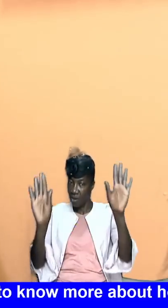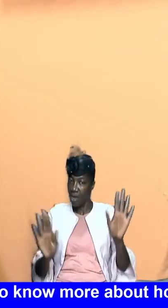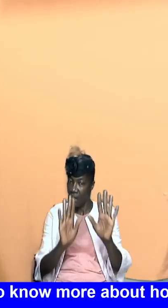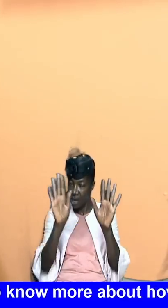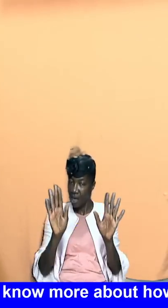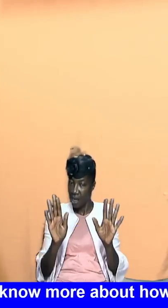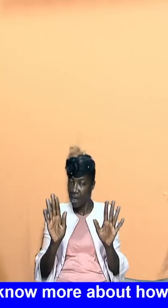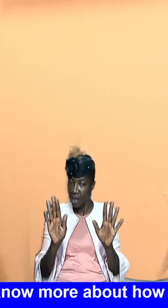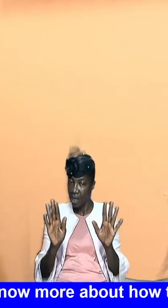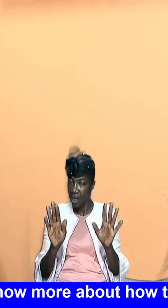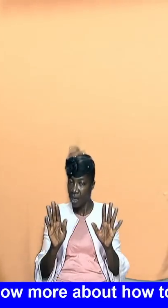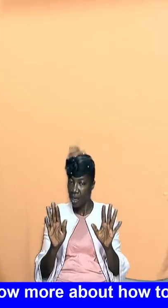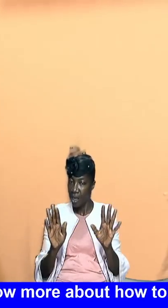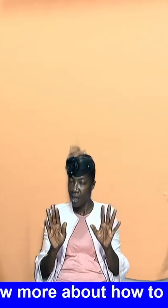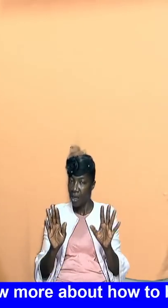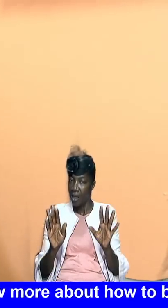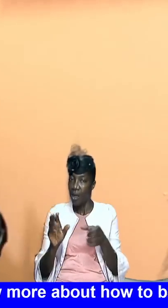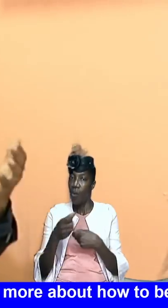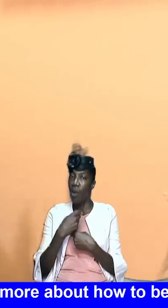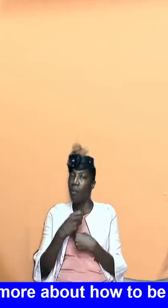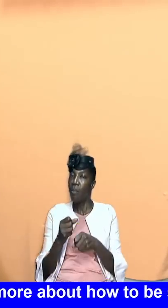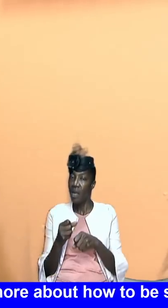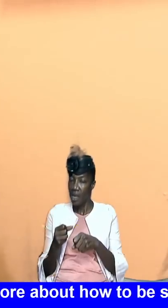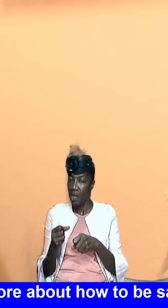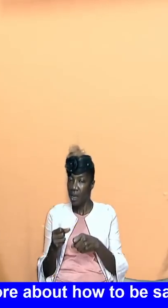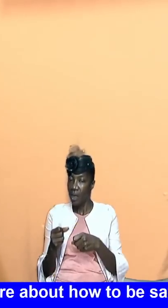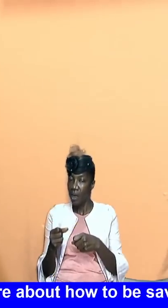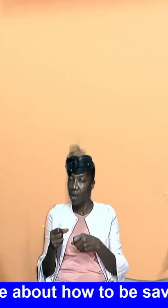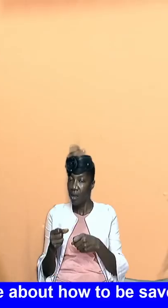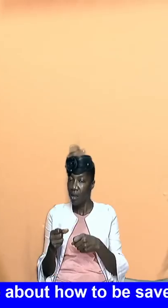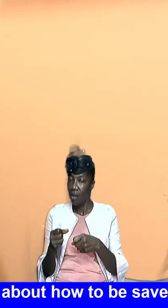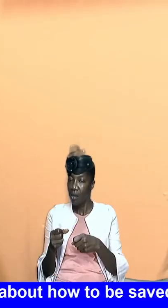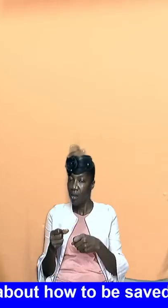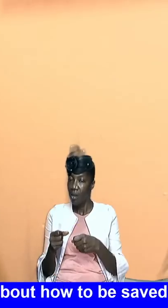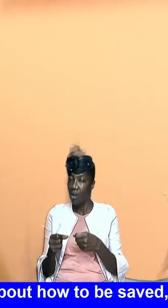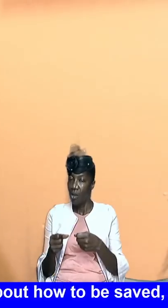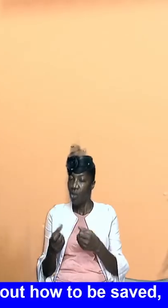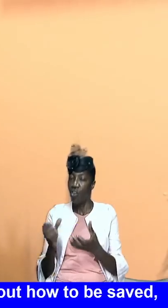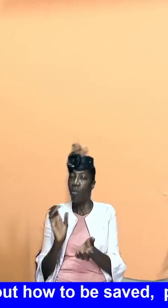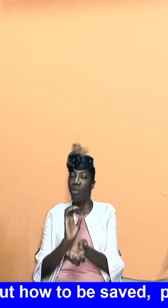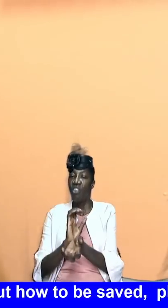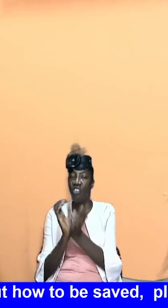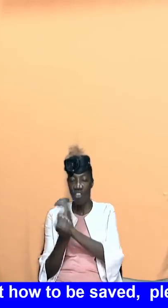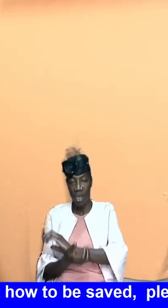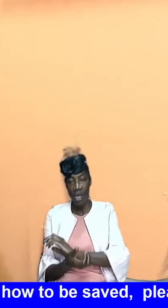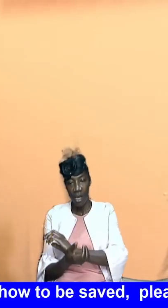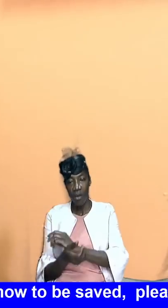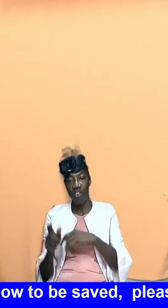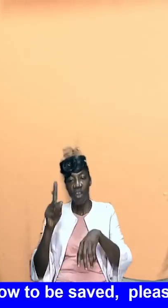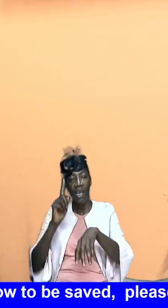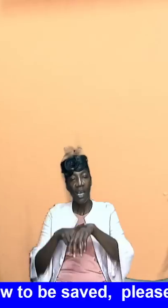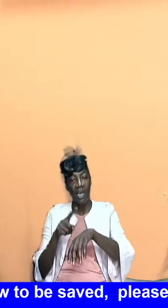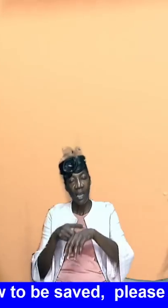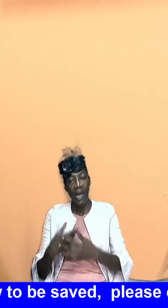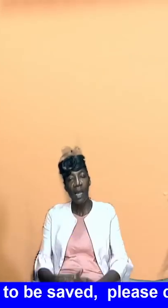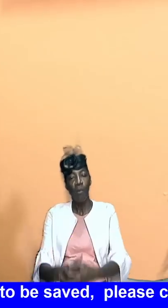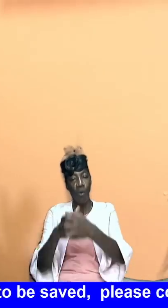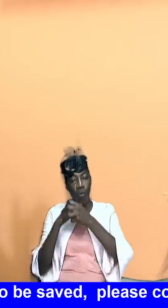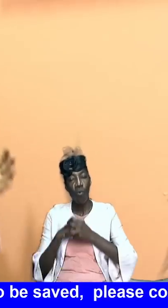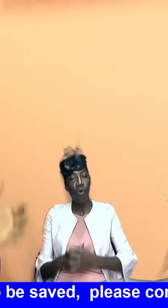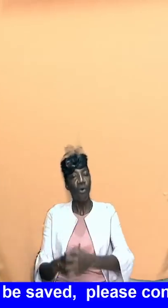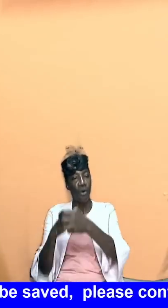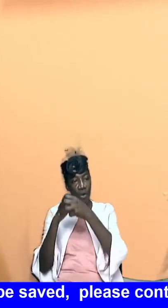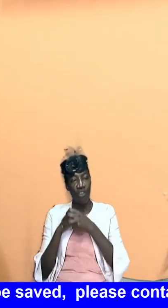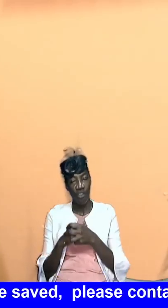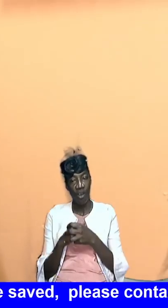the pace for us to make some adjustments in our worship time and togetherness